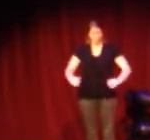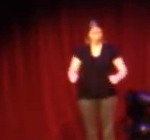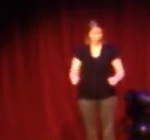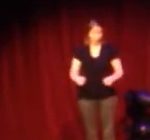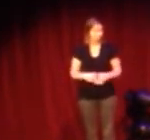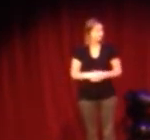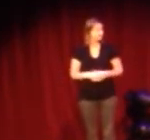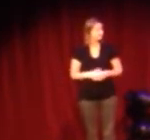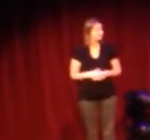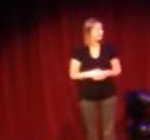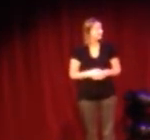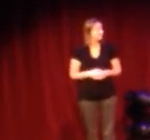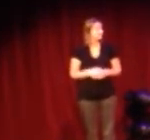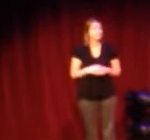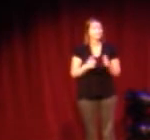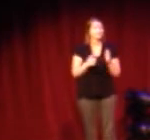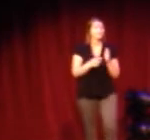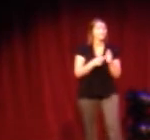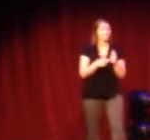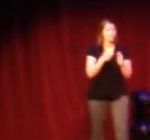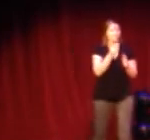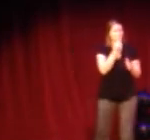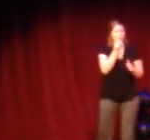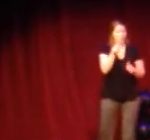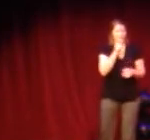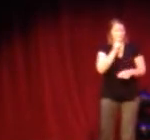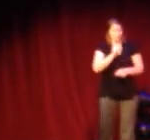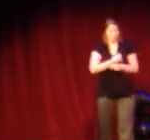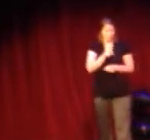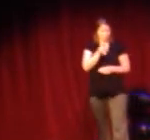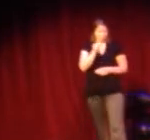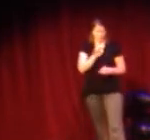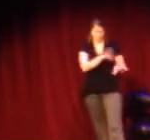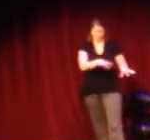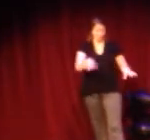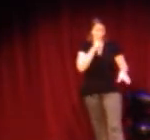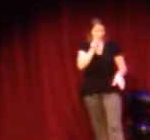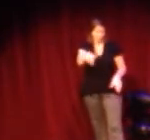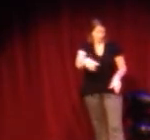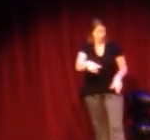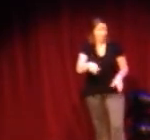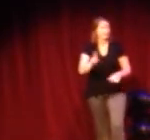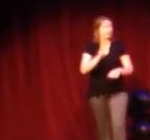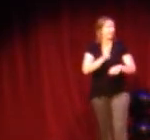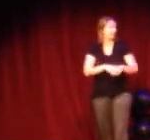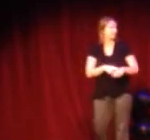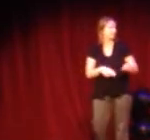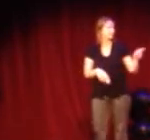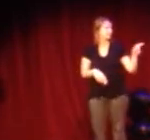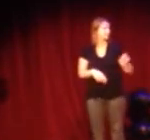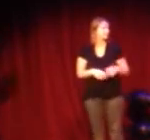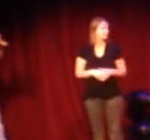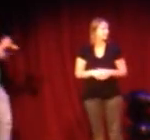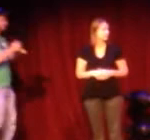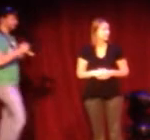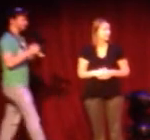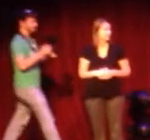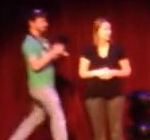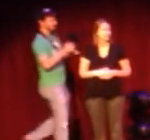No, sometimes you don't even need a drum set. Check this out. Oh yeah, it's all natural.